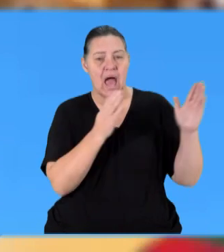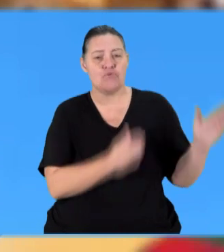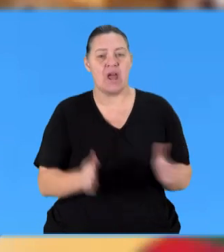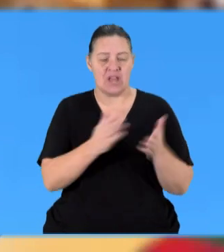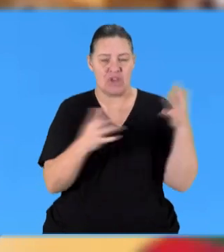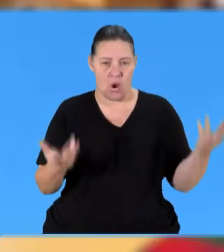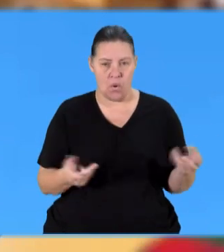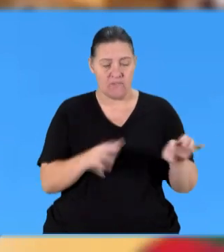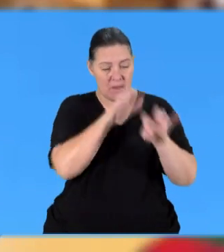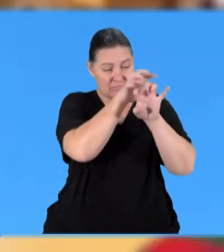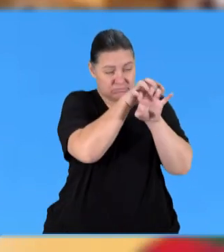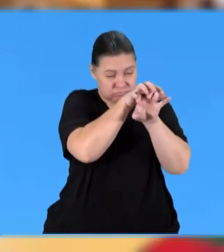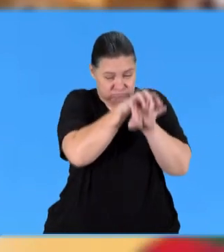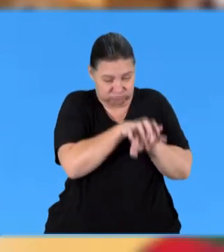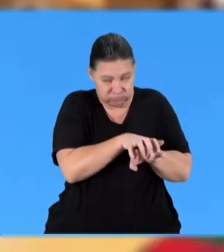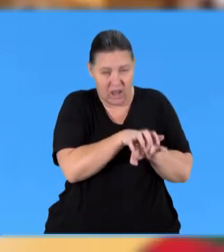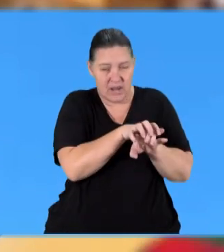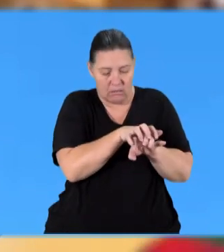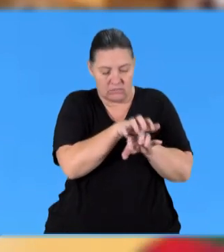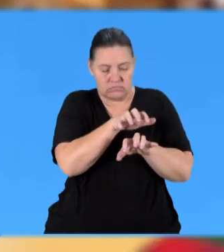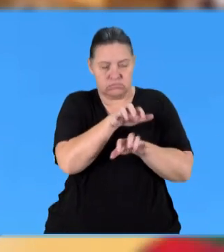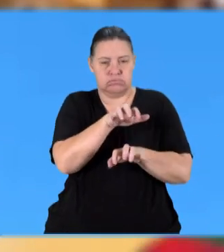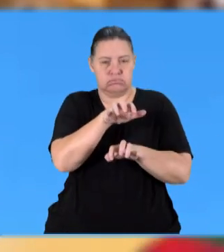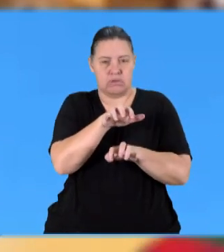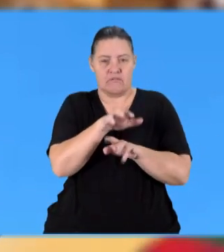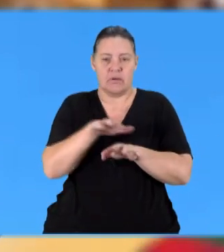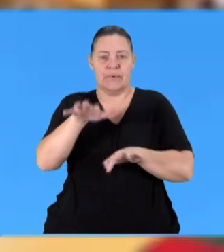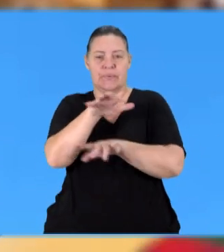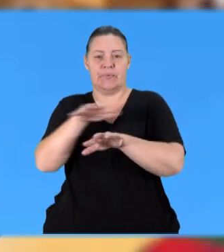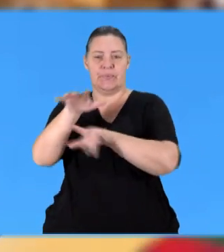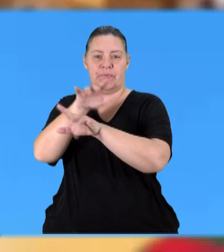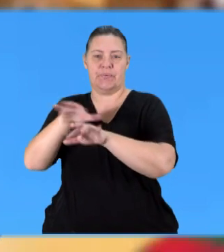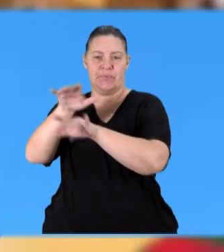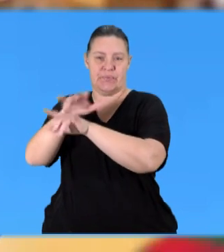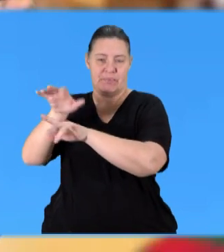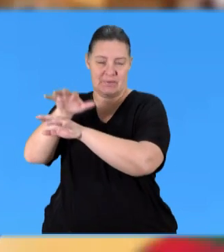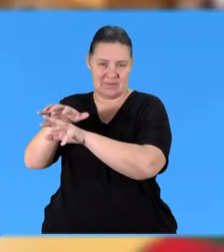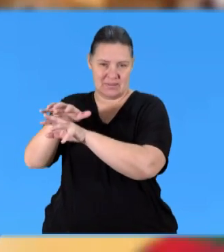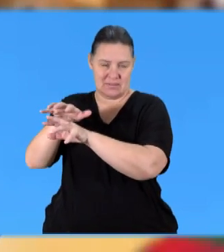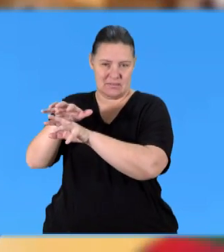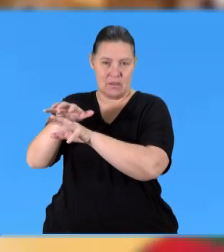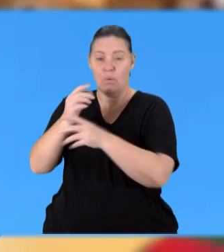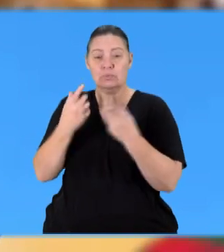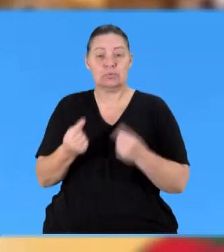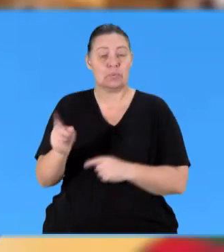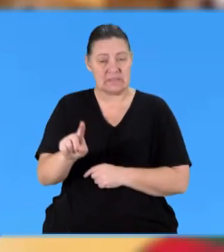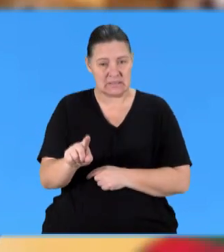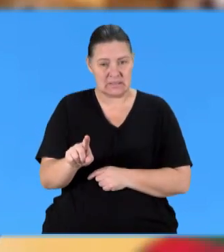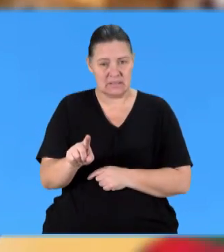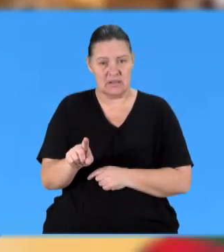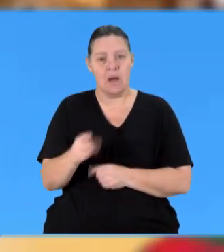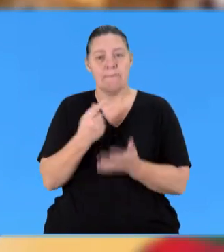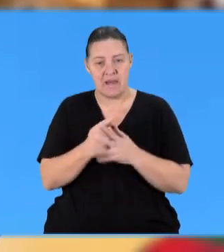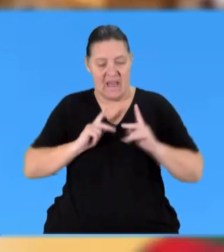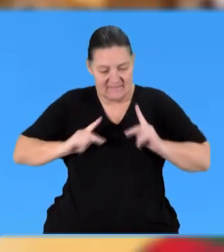They are moving from being tightly packed to loosely packed, and for them to being random. But then what they have done is they have changed